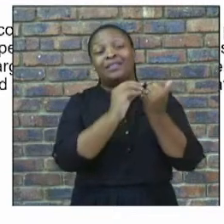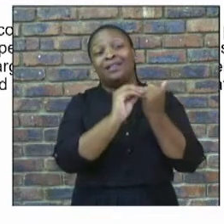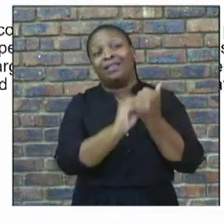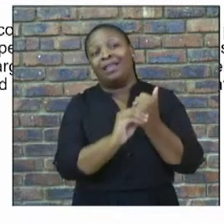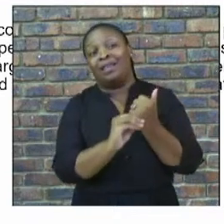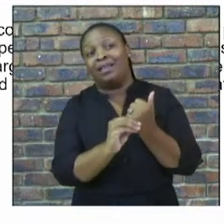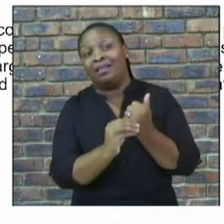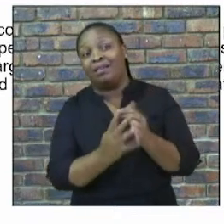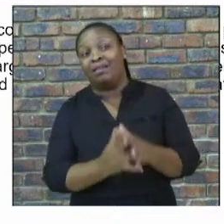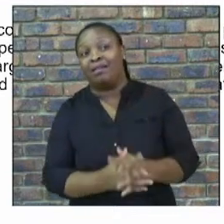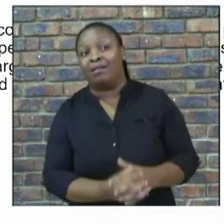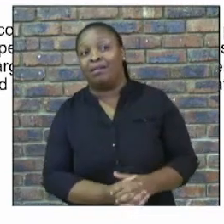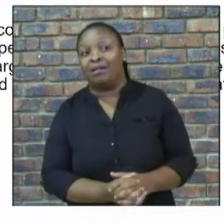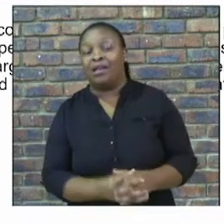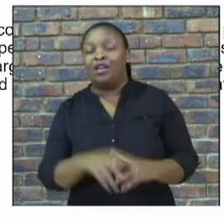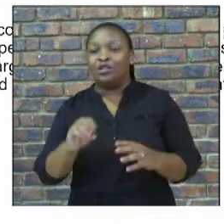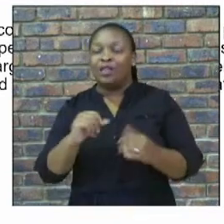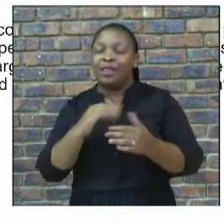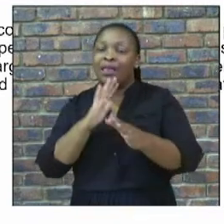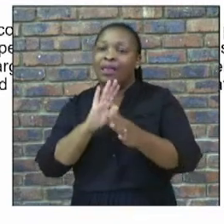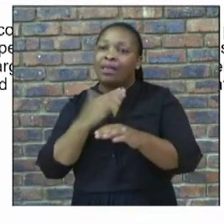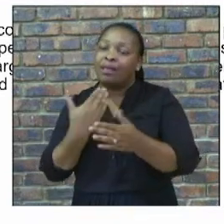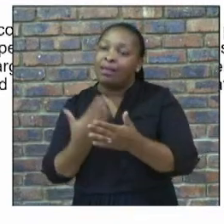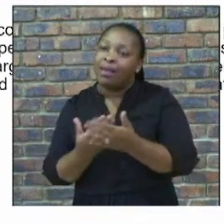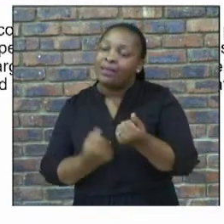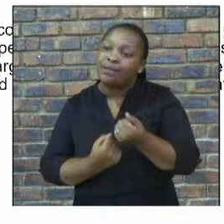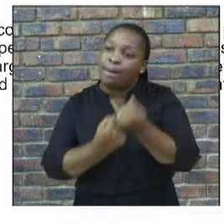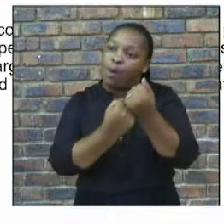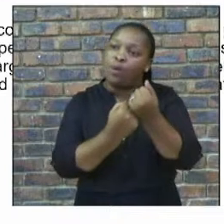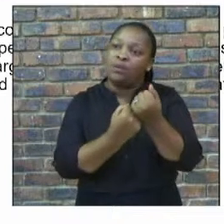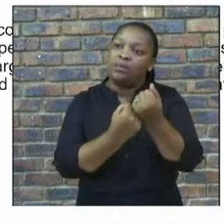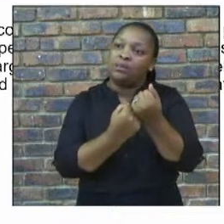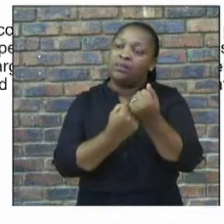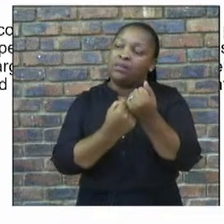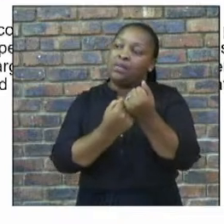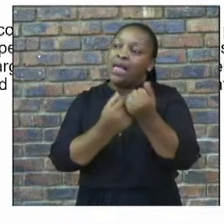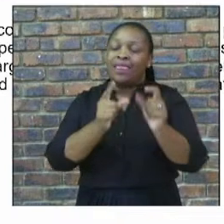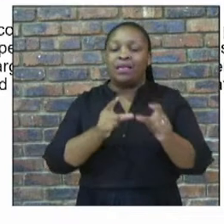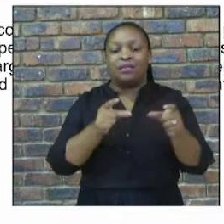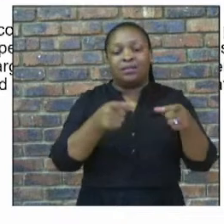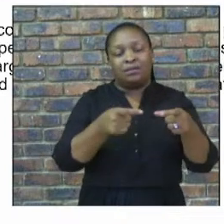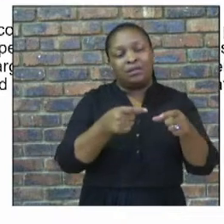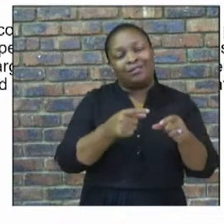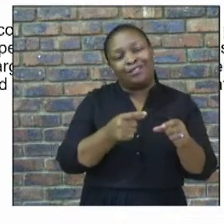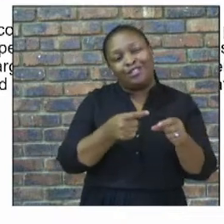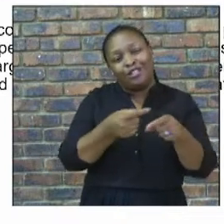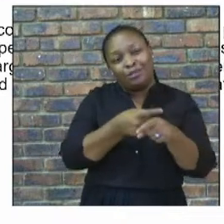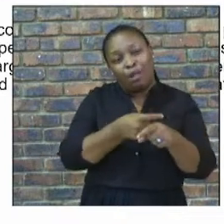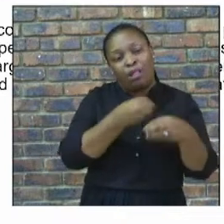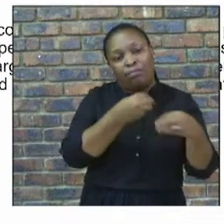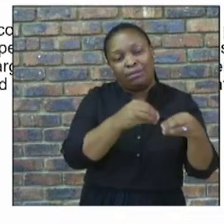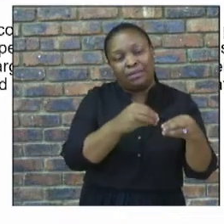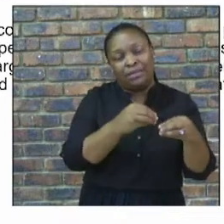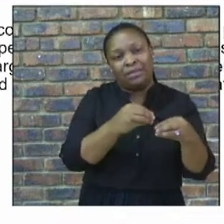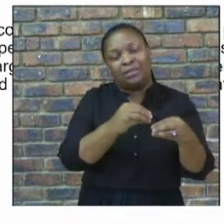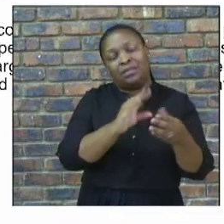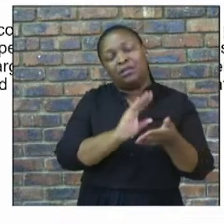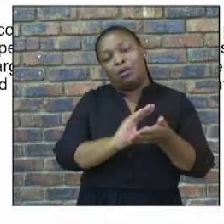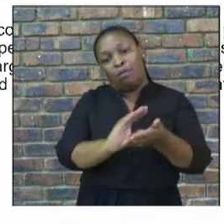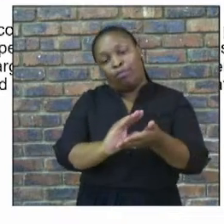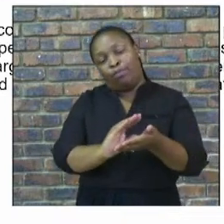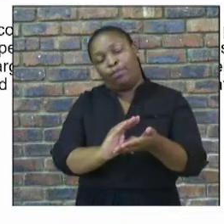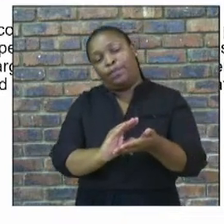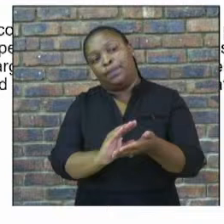wa tsona ke gore ba kgone ho supporta di borakgwebo ka ditjhelete. So ntho e re bolelang also ke gore instead